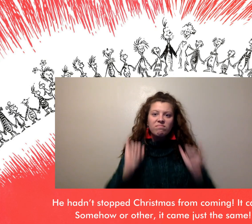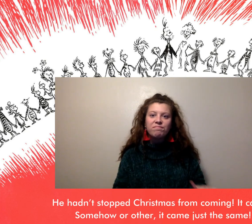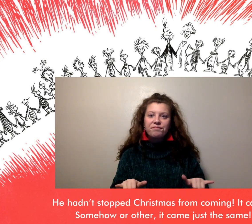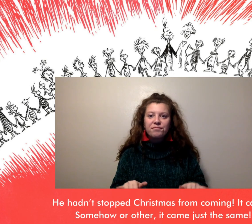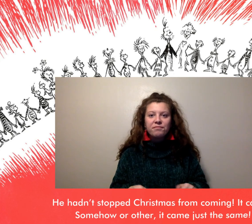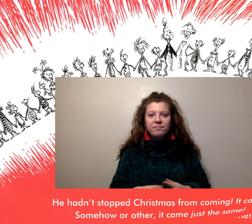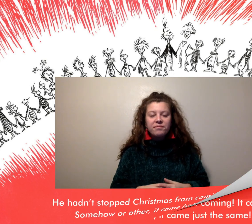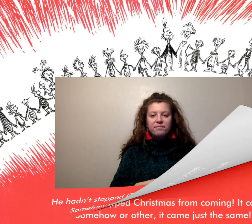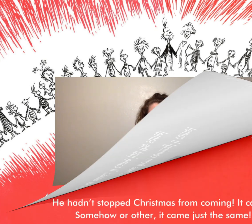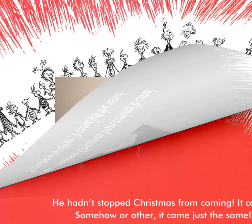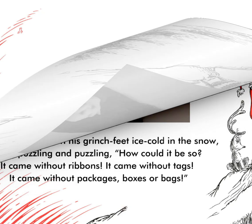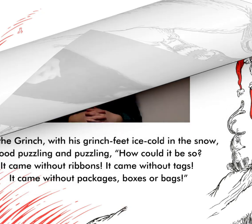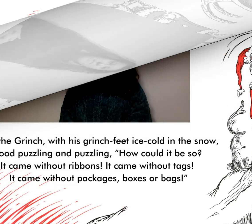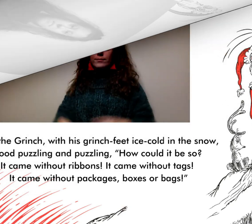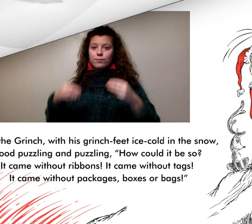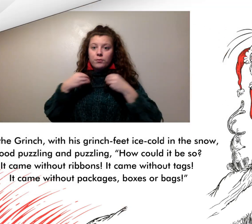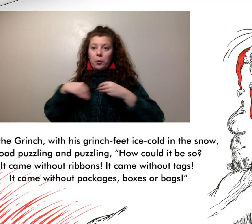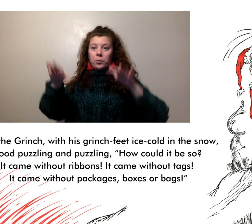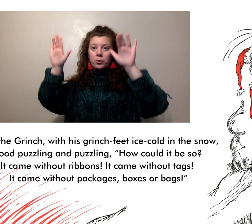the same.